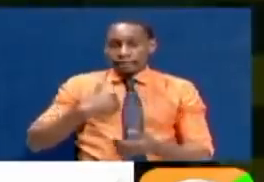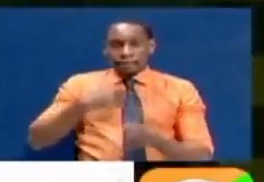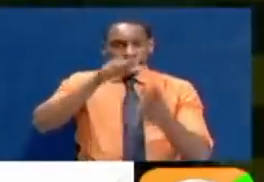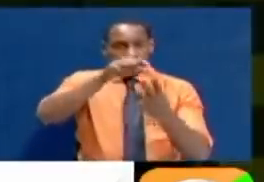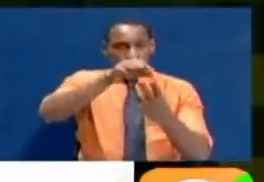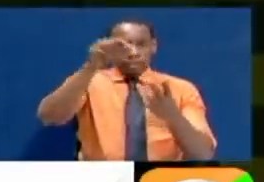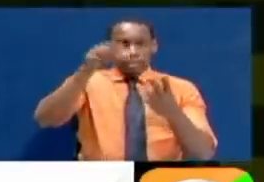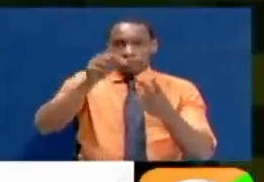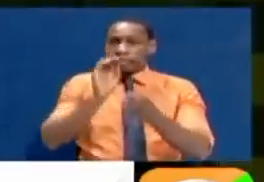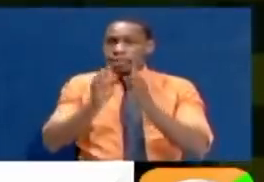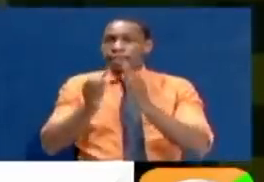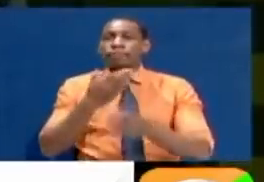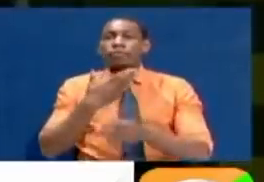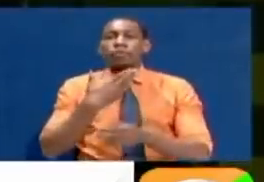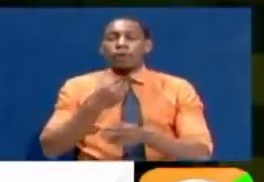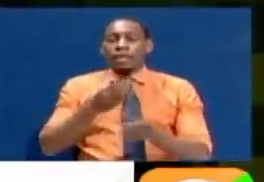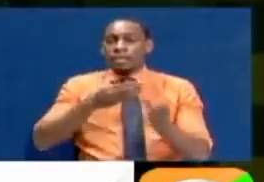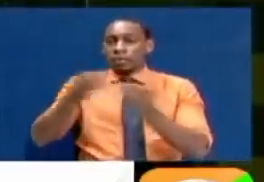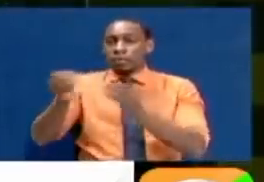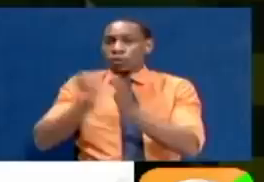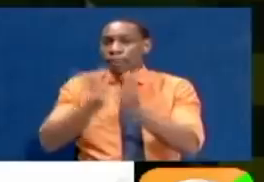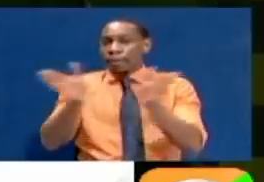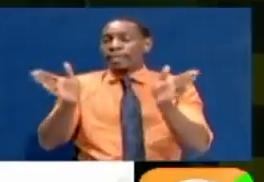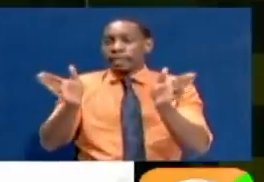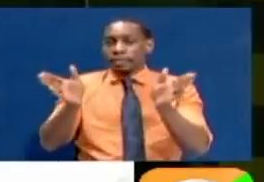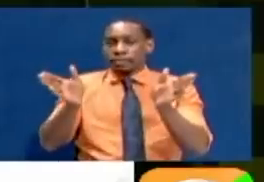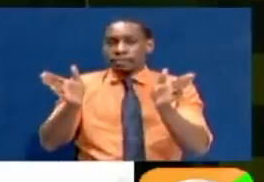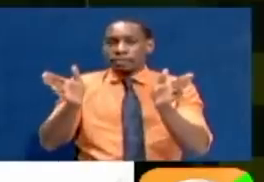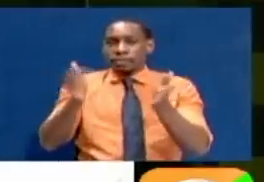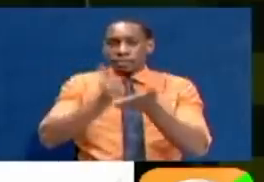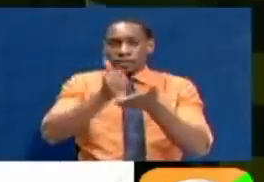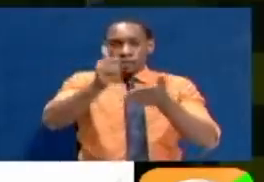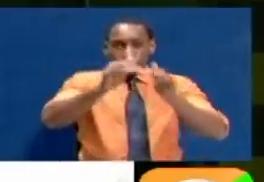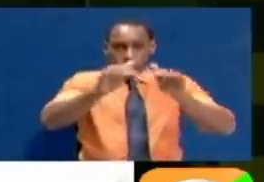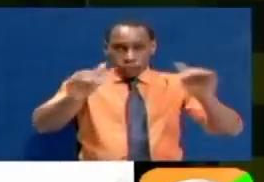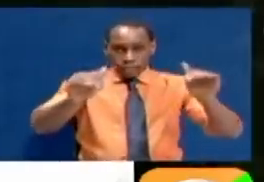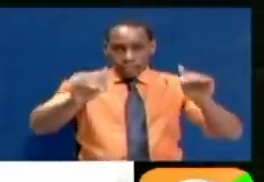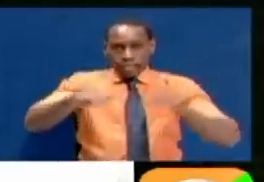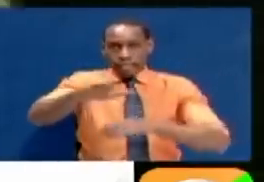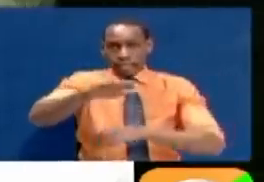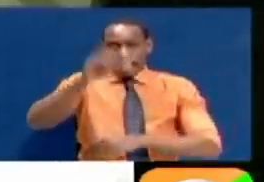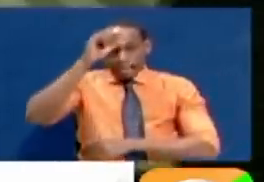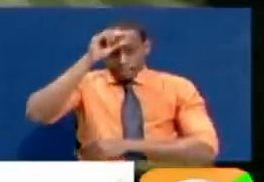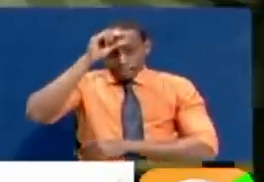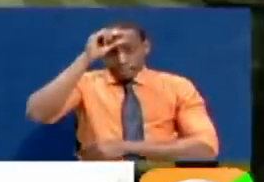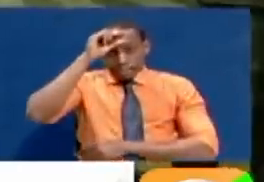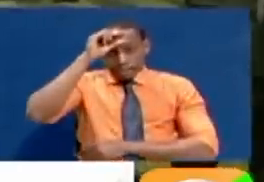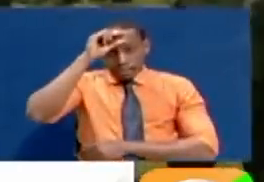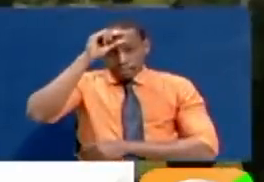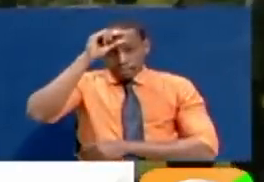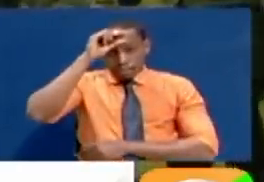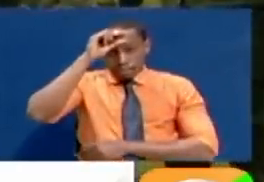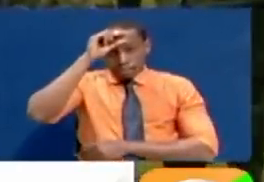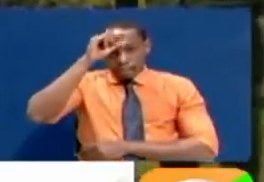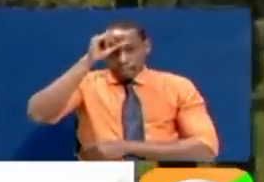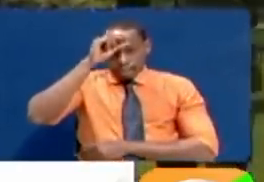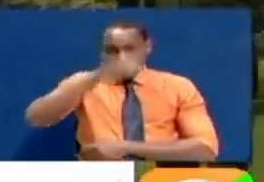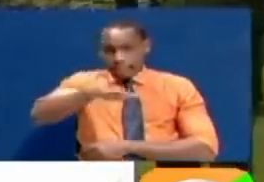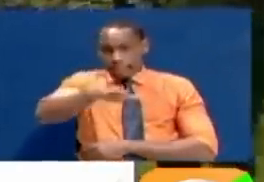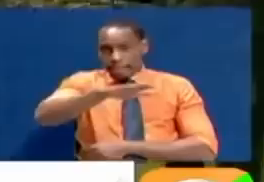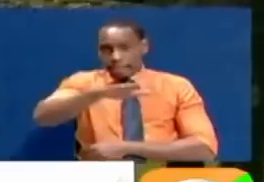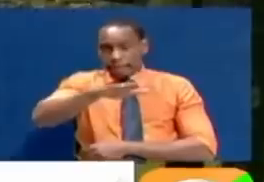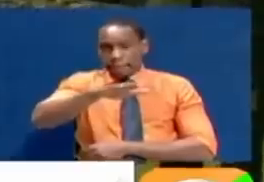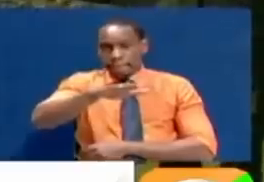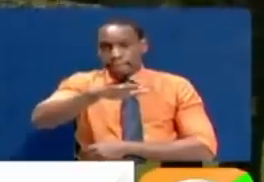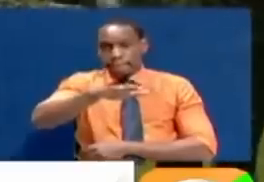we had a choice. If you want to go to a public quarantine facility, government public facility, you will